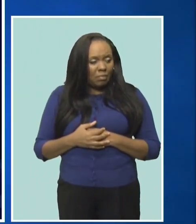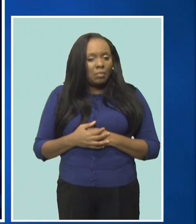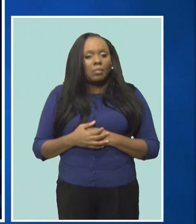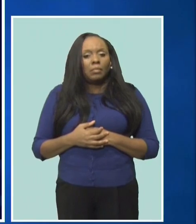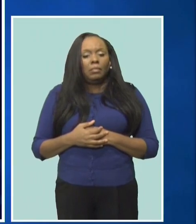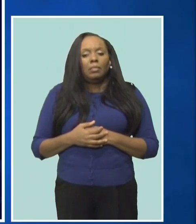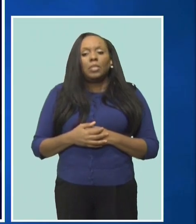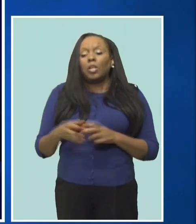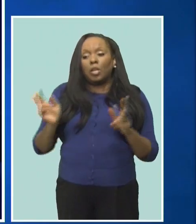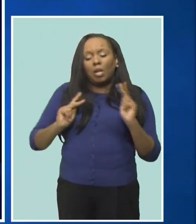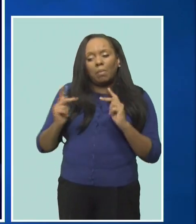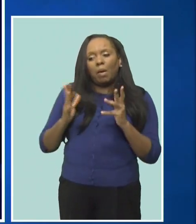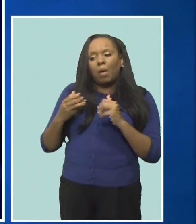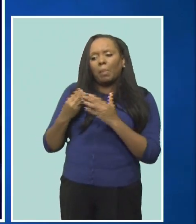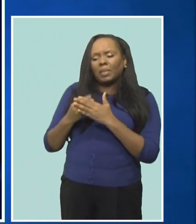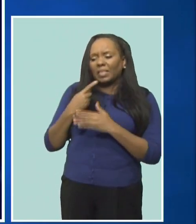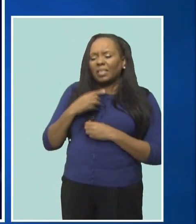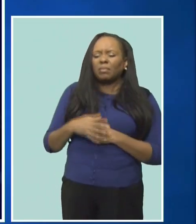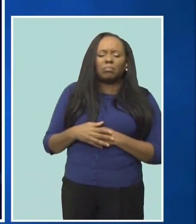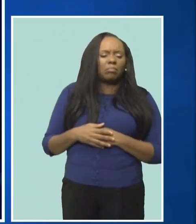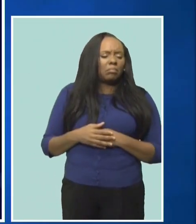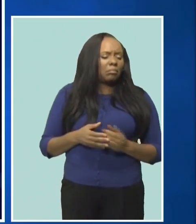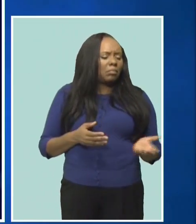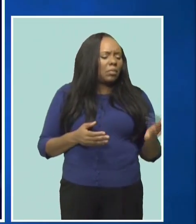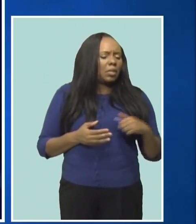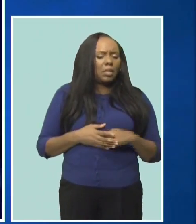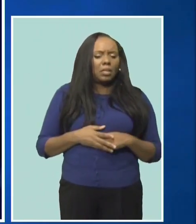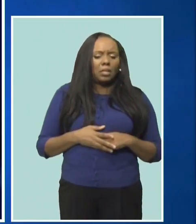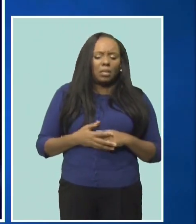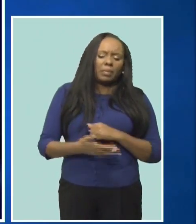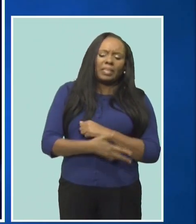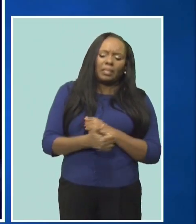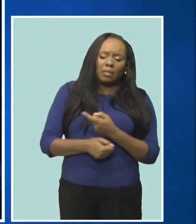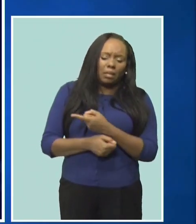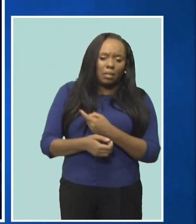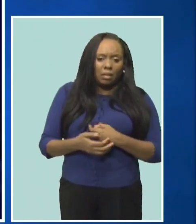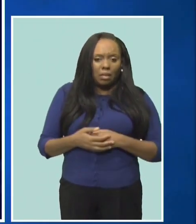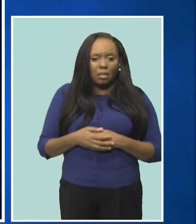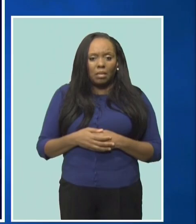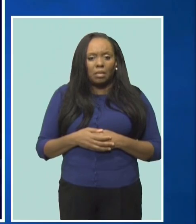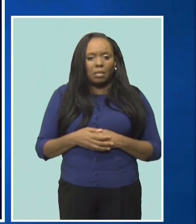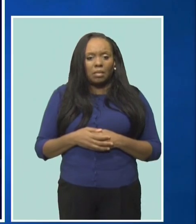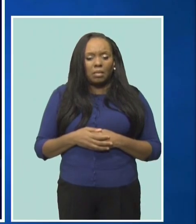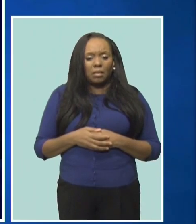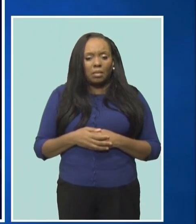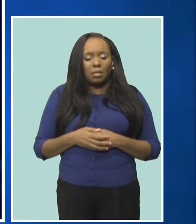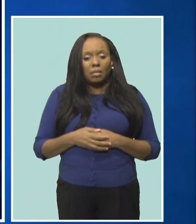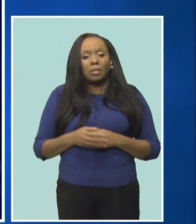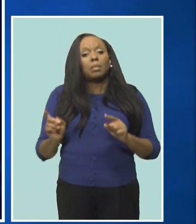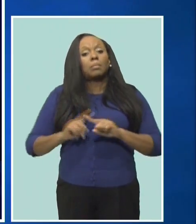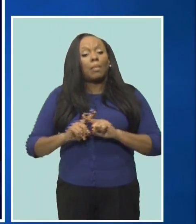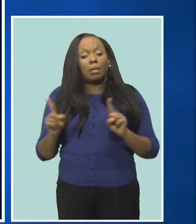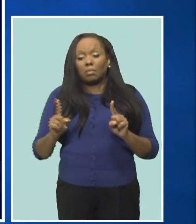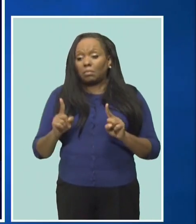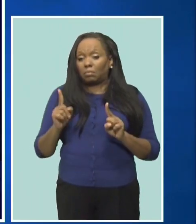lot of money, so let us take this man now. But in the whole process of doing that, they